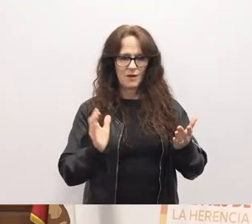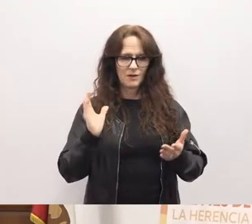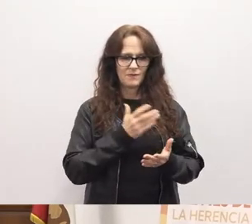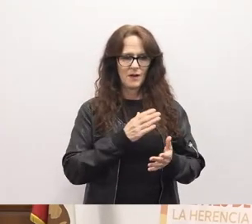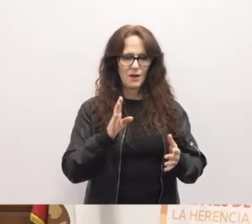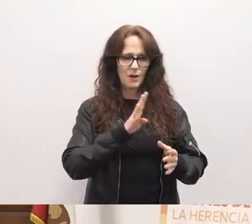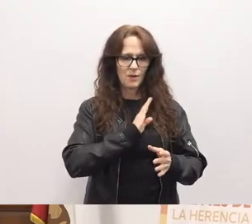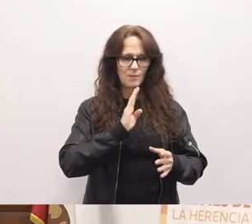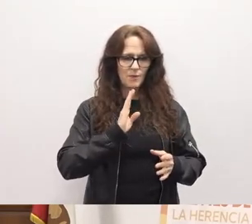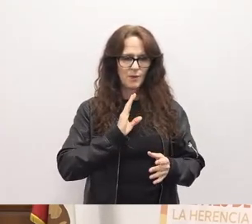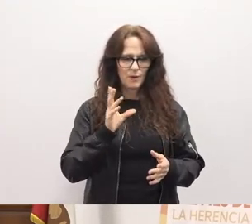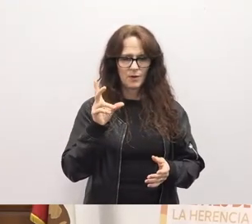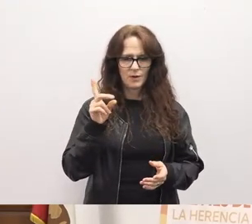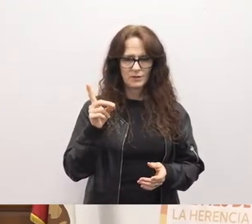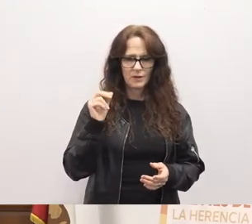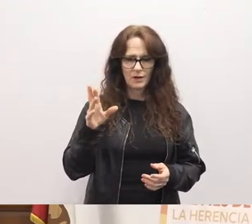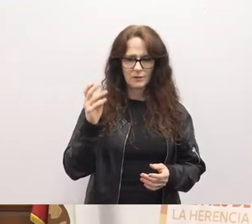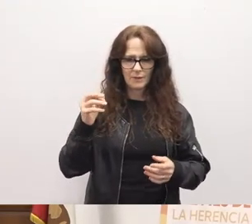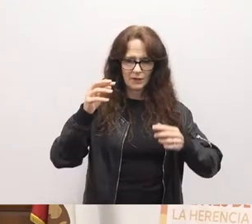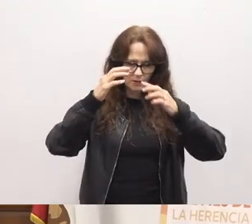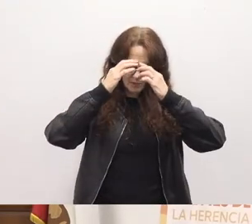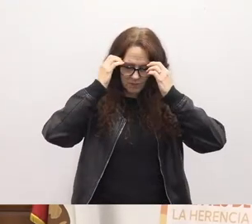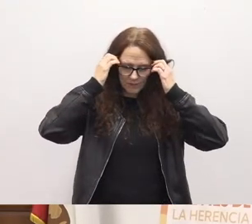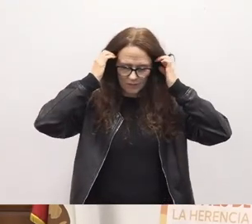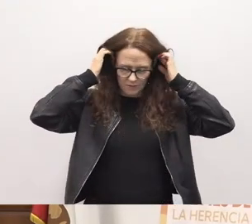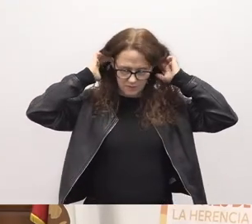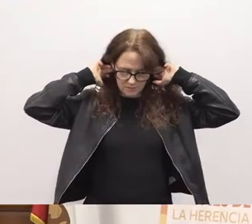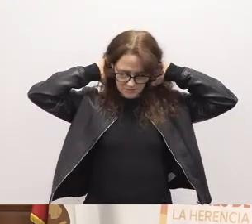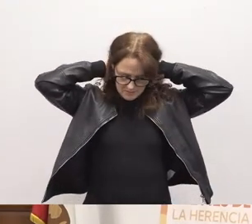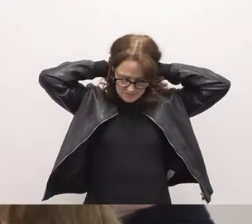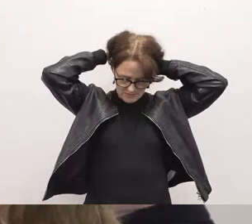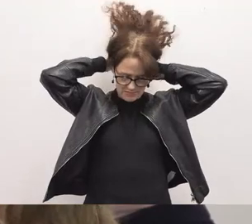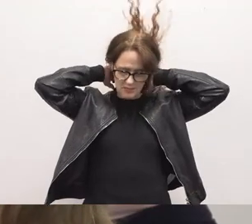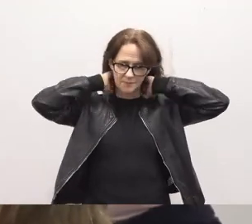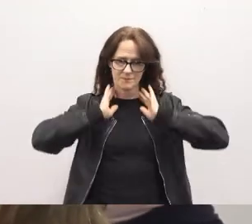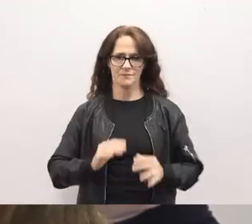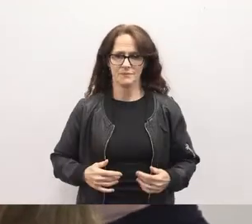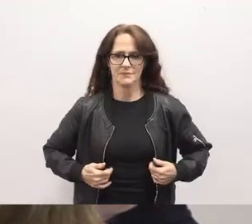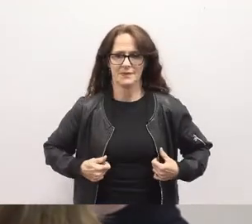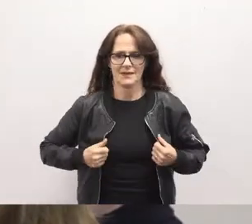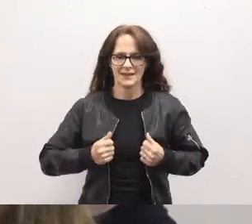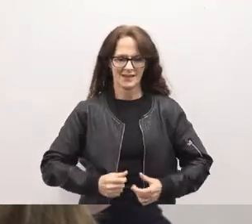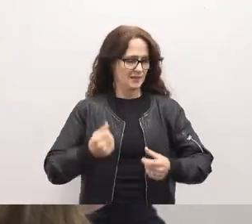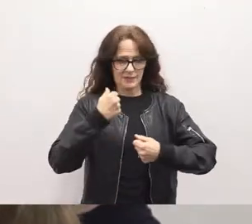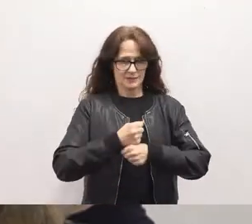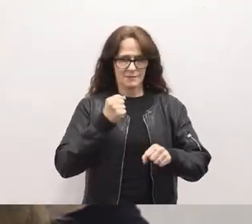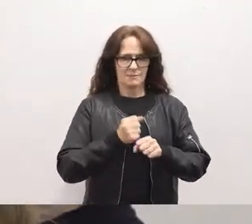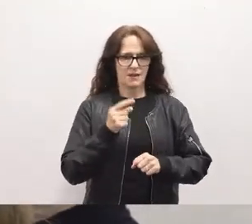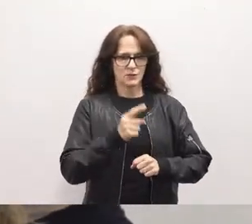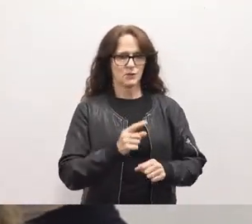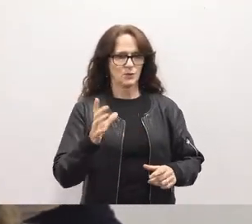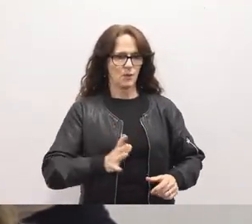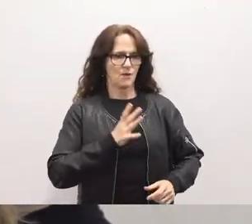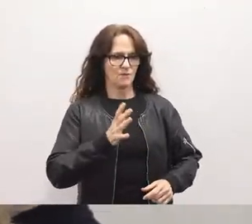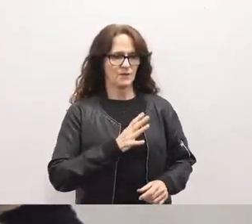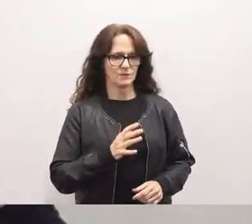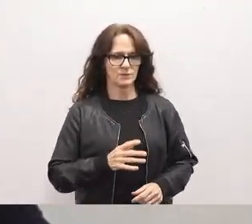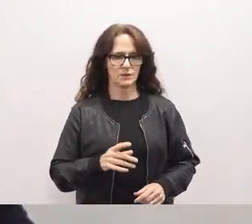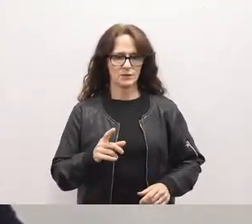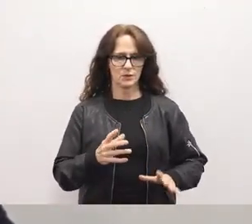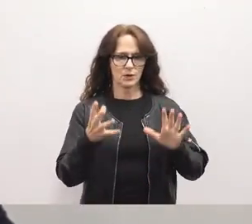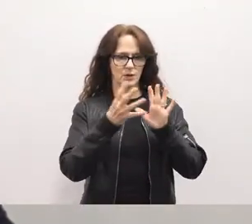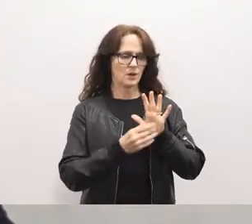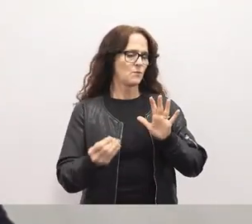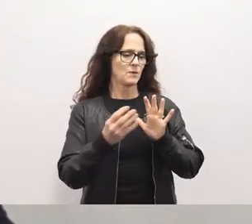board. Dr. Baker. All right, so we are going to make you official, Axel. So you're going to